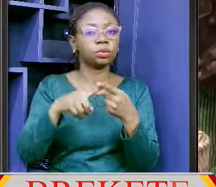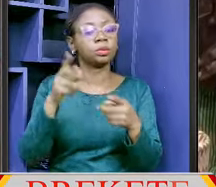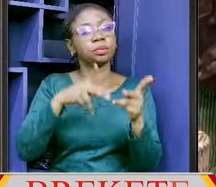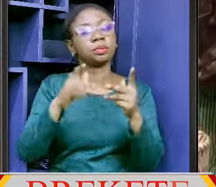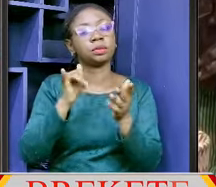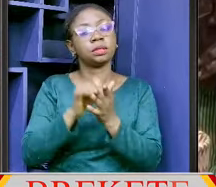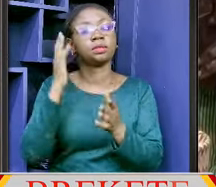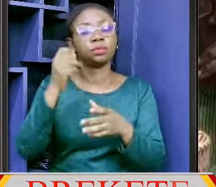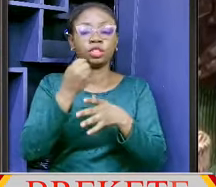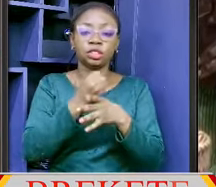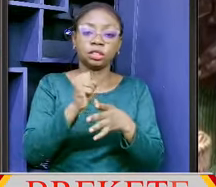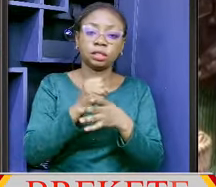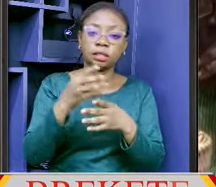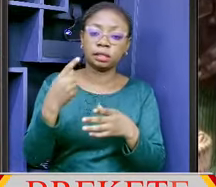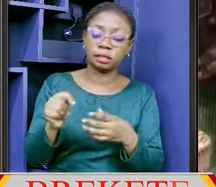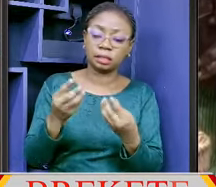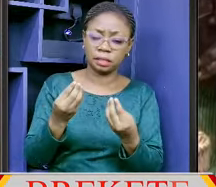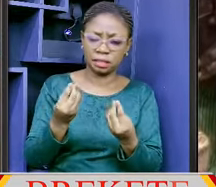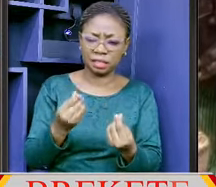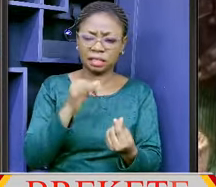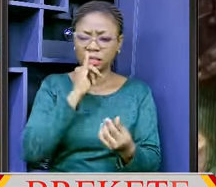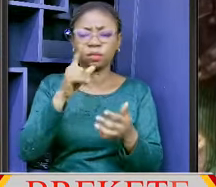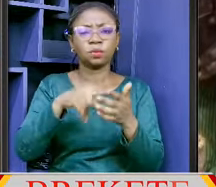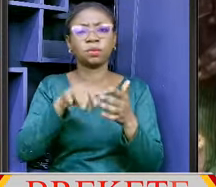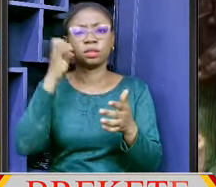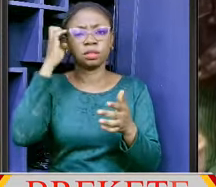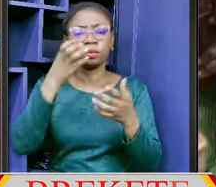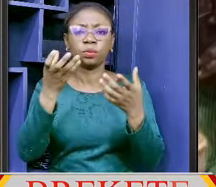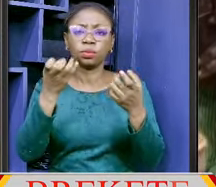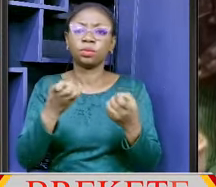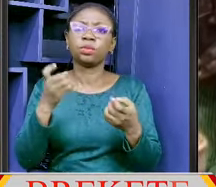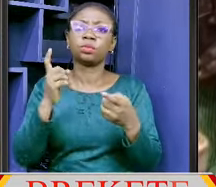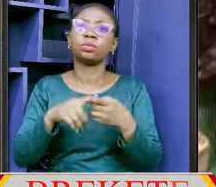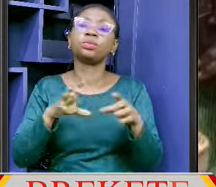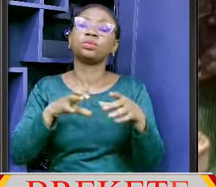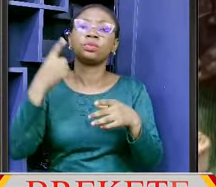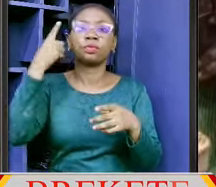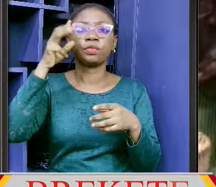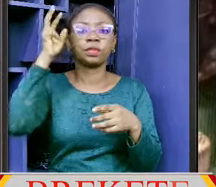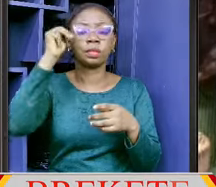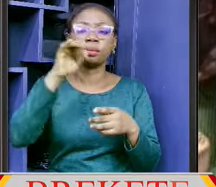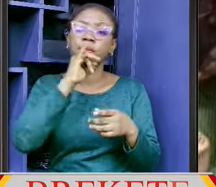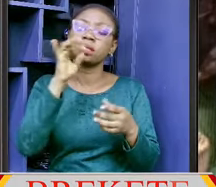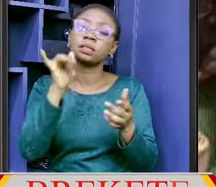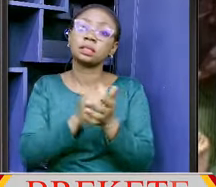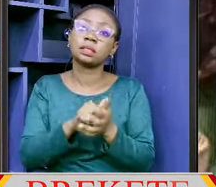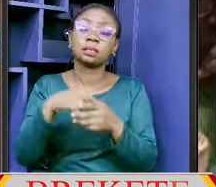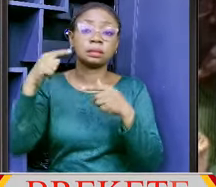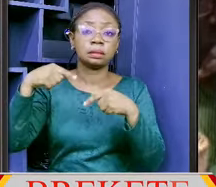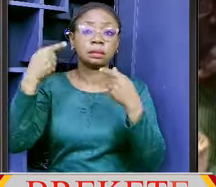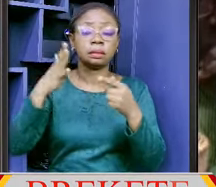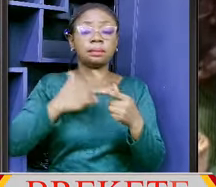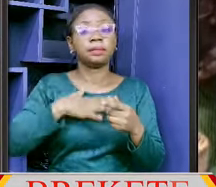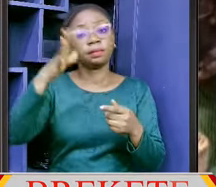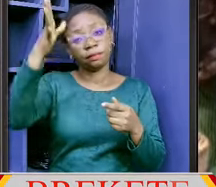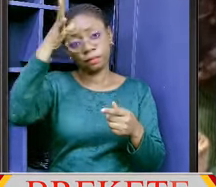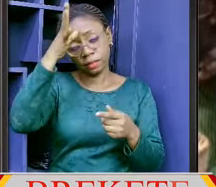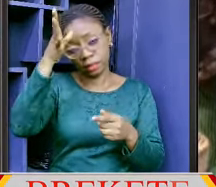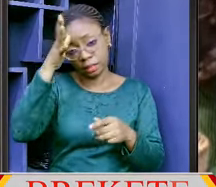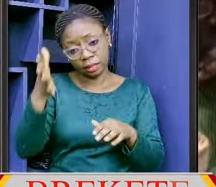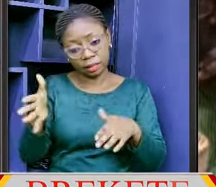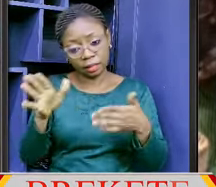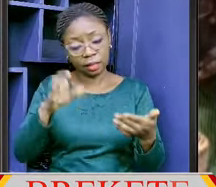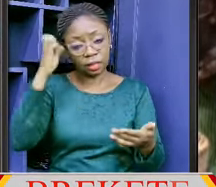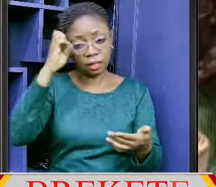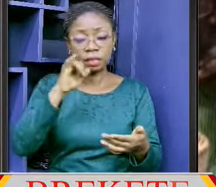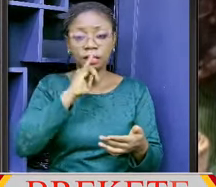that what he wants first to do for him to do for him is that since my father died,